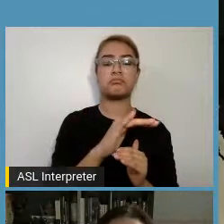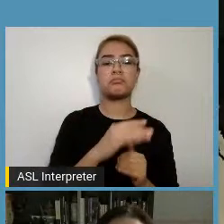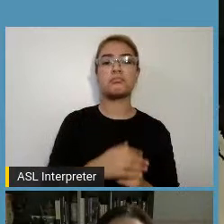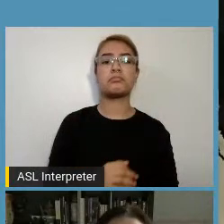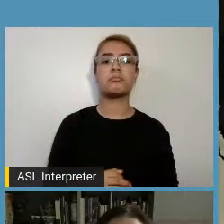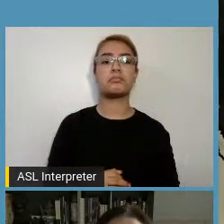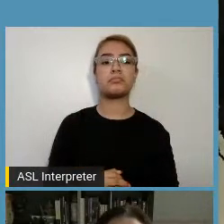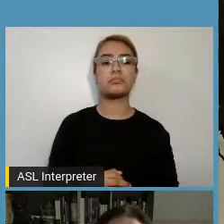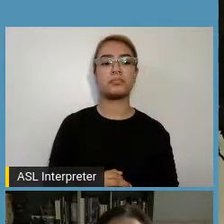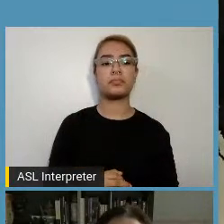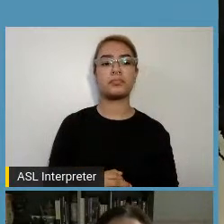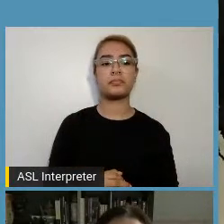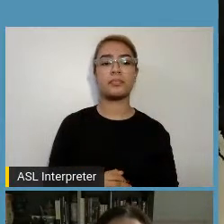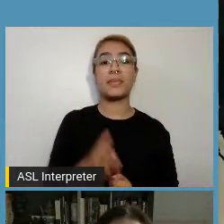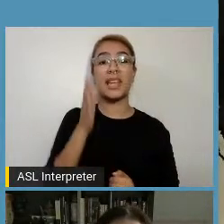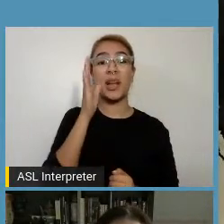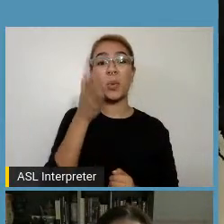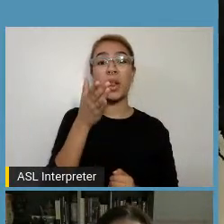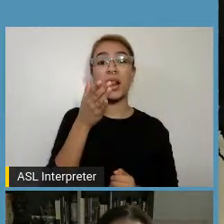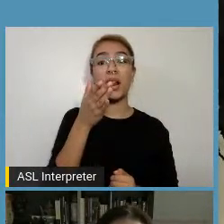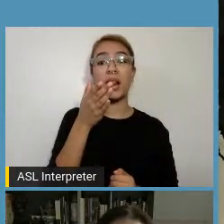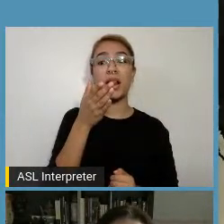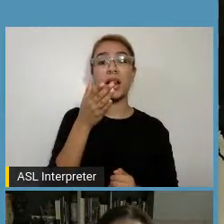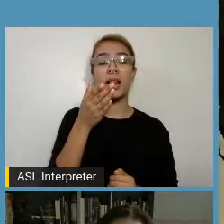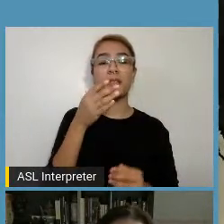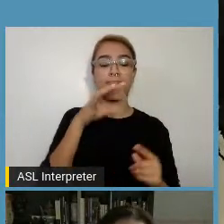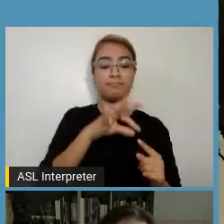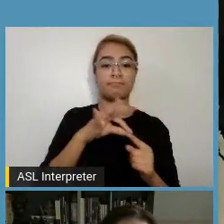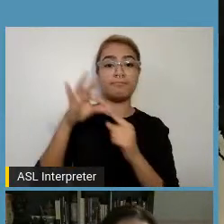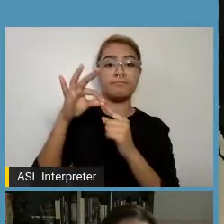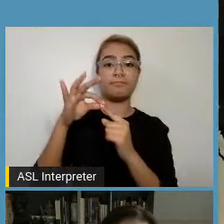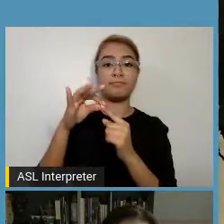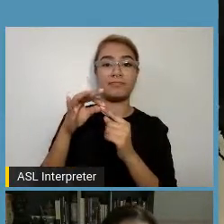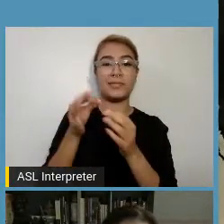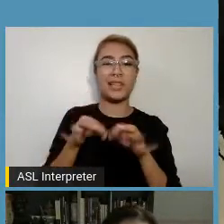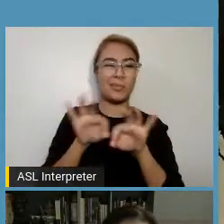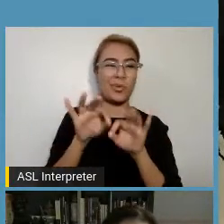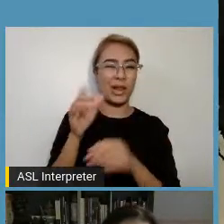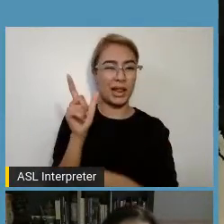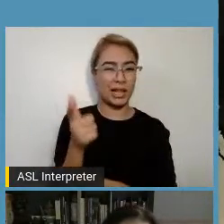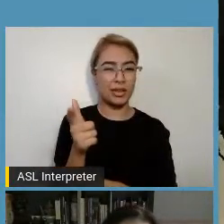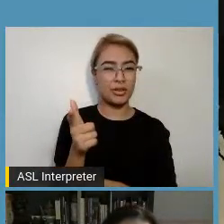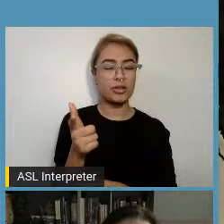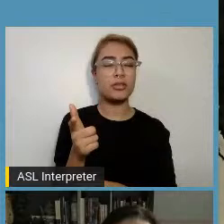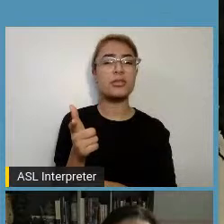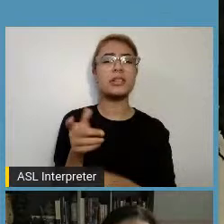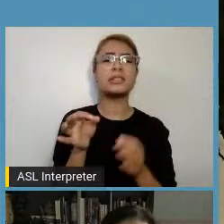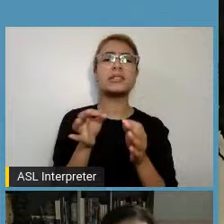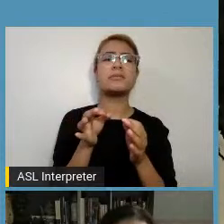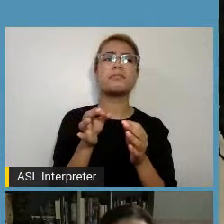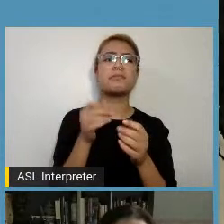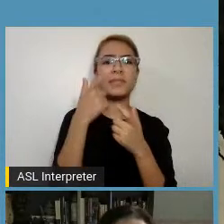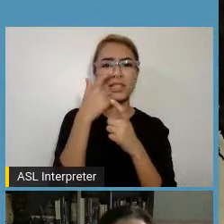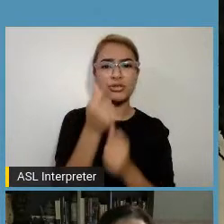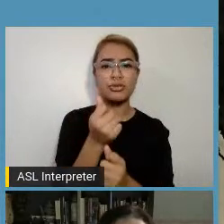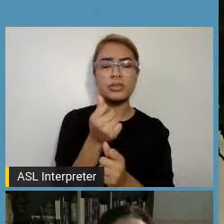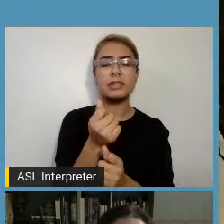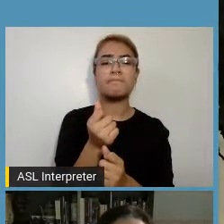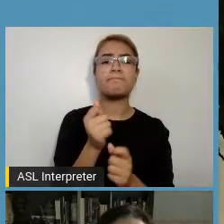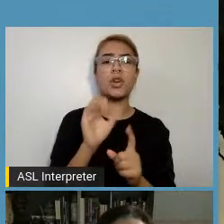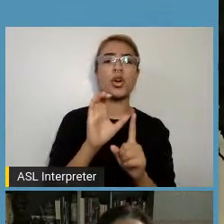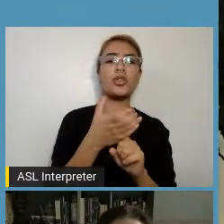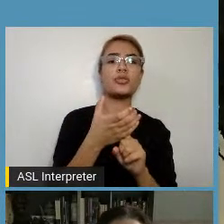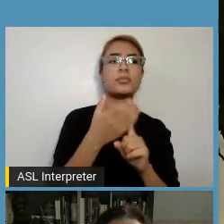As I said, this is going to come in significantly. And in our state, it's been interesting because our Cultural Alliance